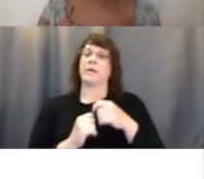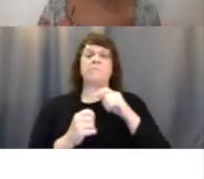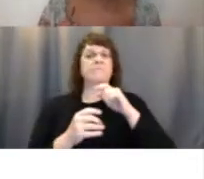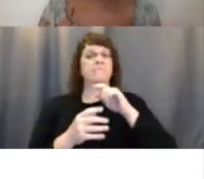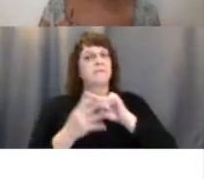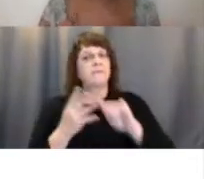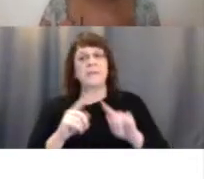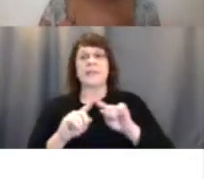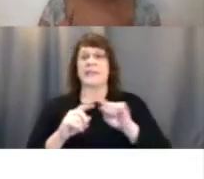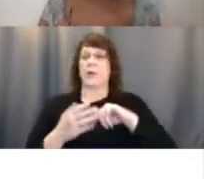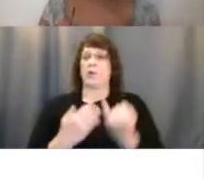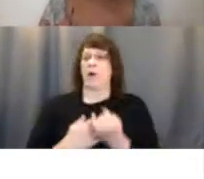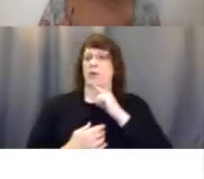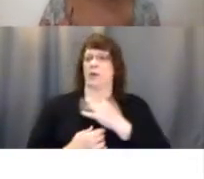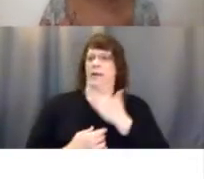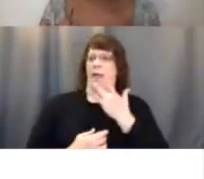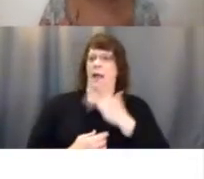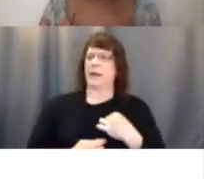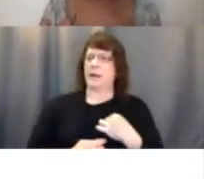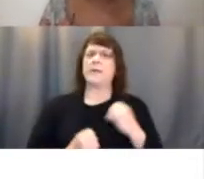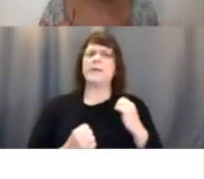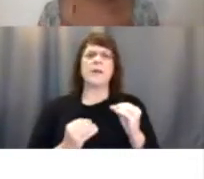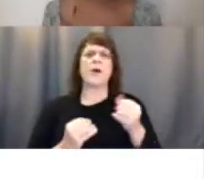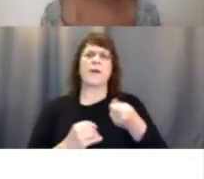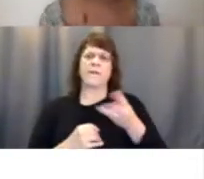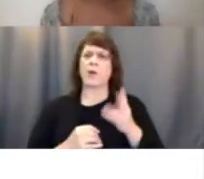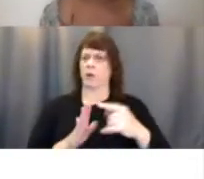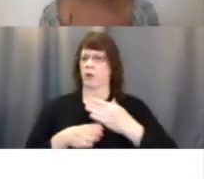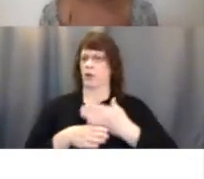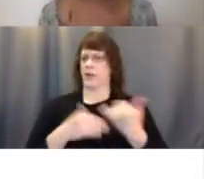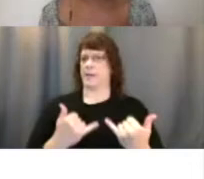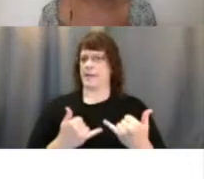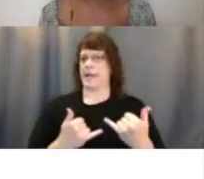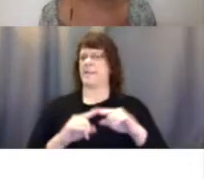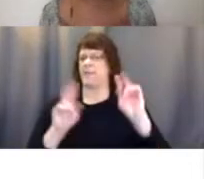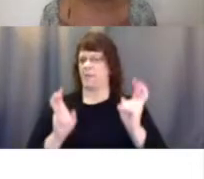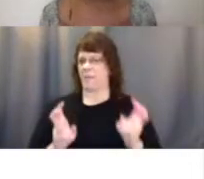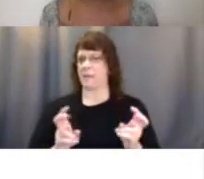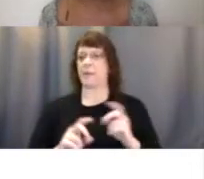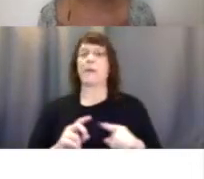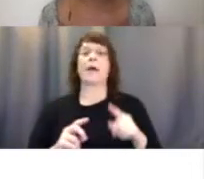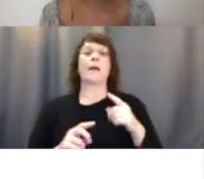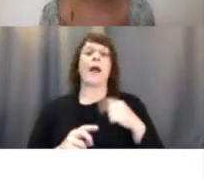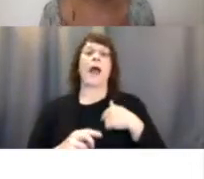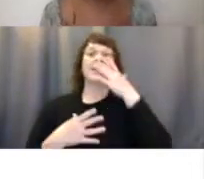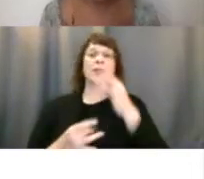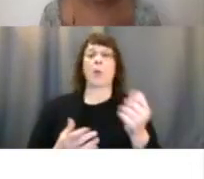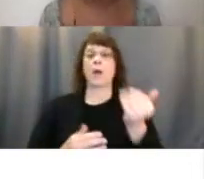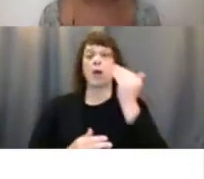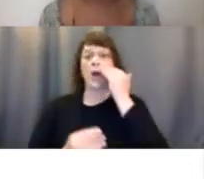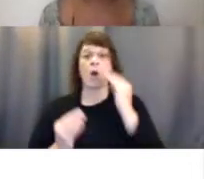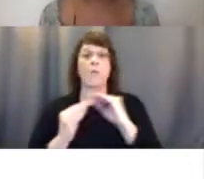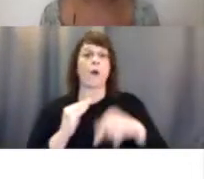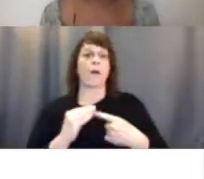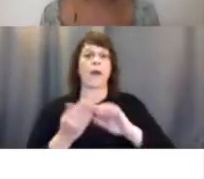projects and topics. So a couple of those I'll share today. But I was interested in knowing more about aging